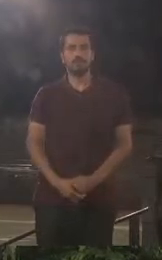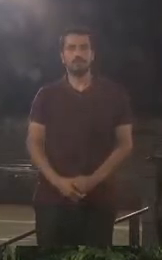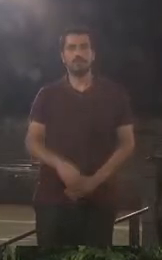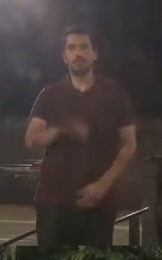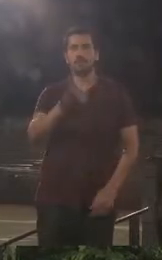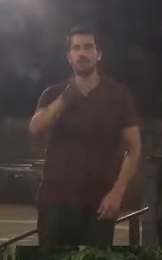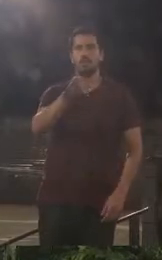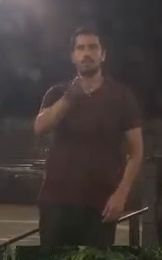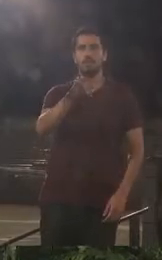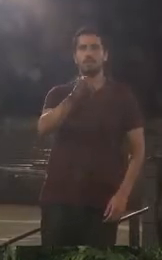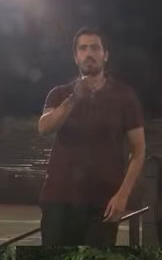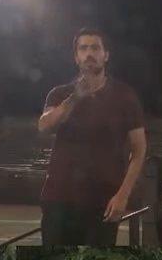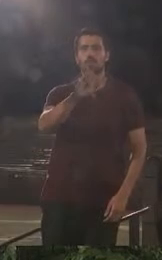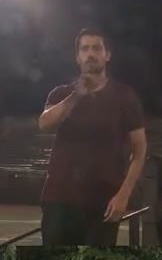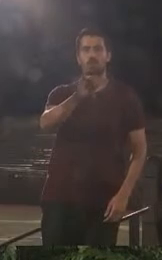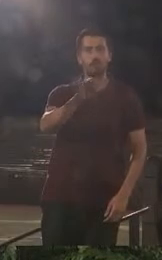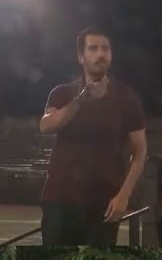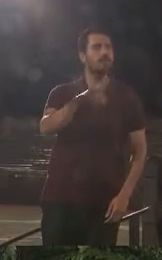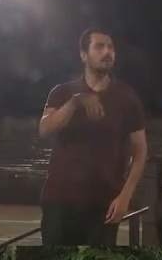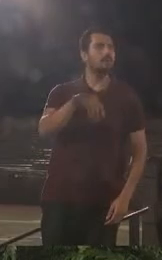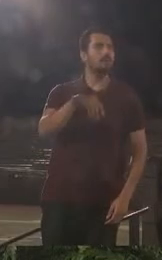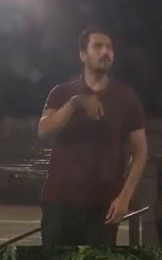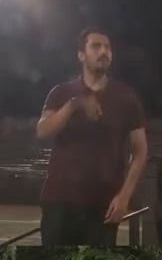Josue Armando Diaz Uscanga.